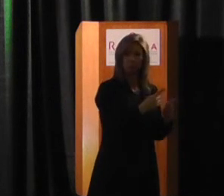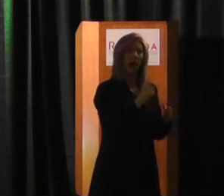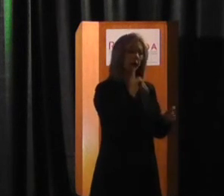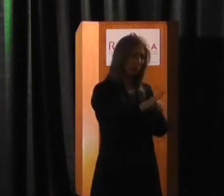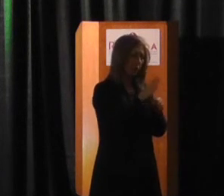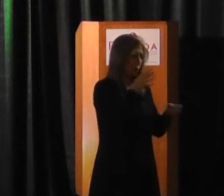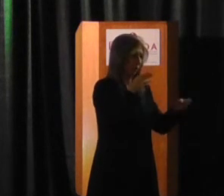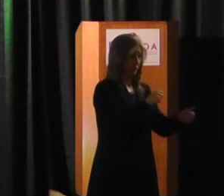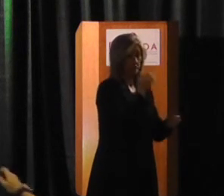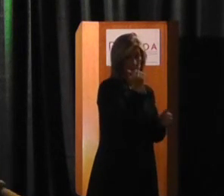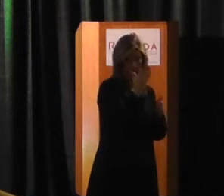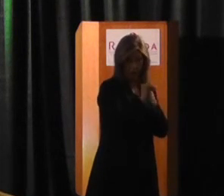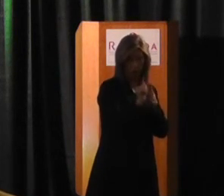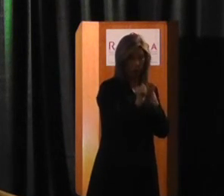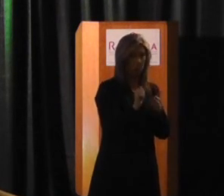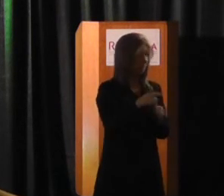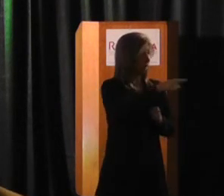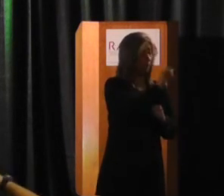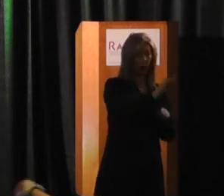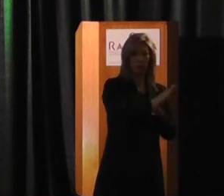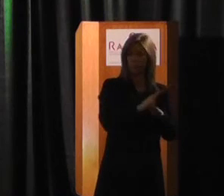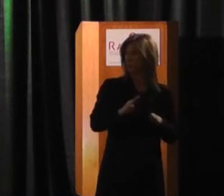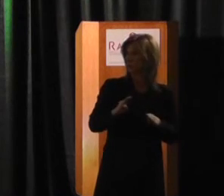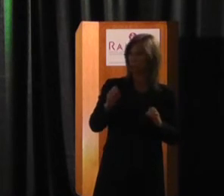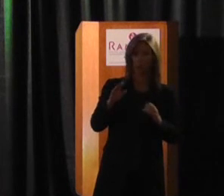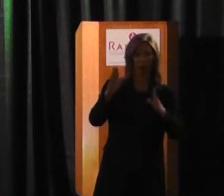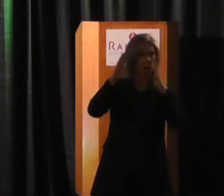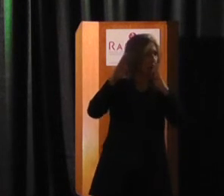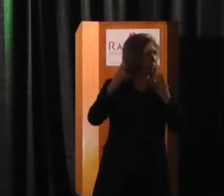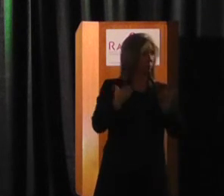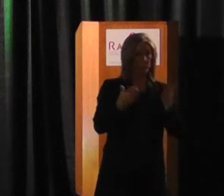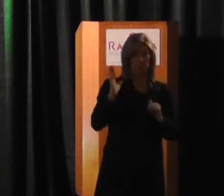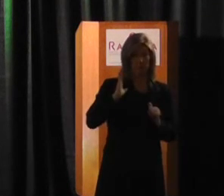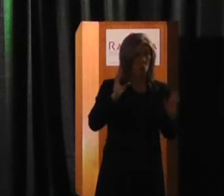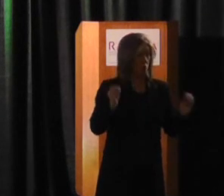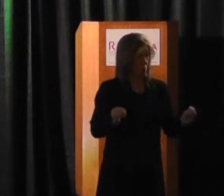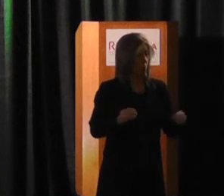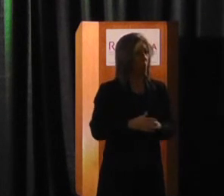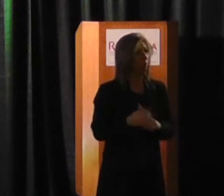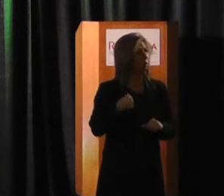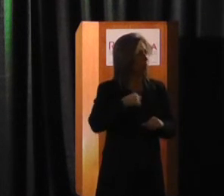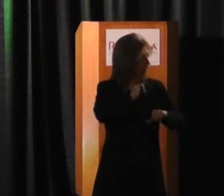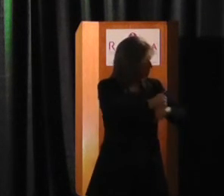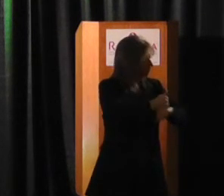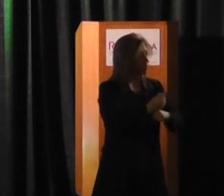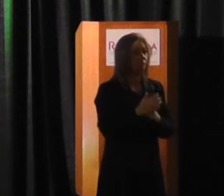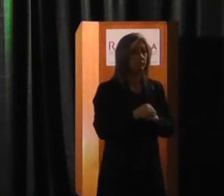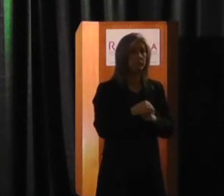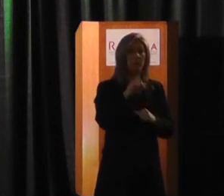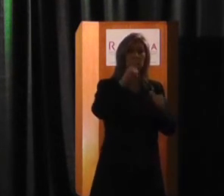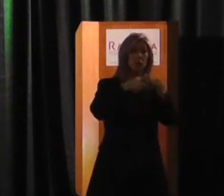brings business and attention that they may not have otherwise had. We've held 5 mobs to date. Our first at Planet Organic earned the business more